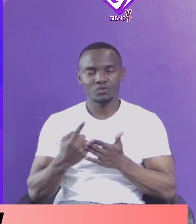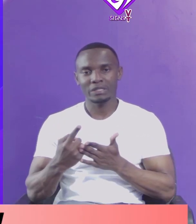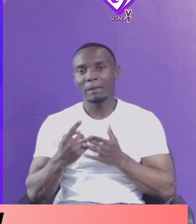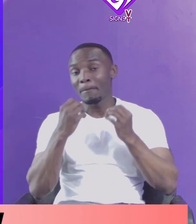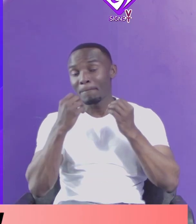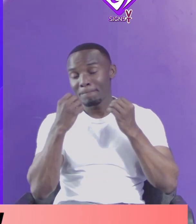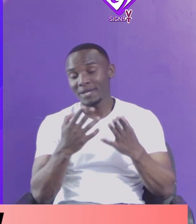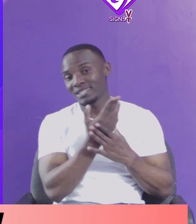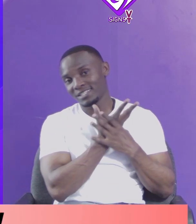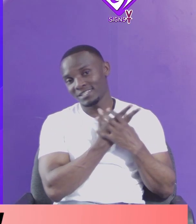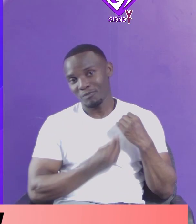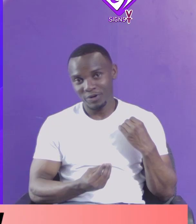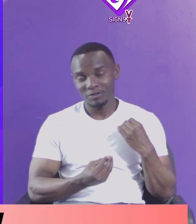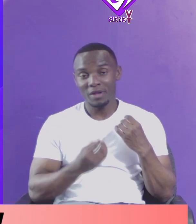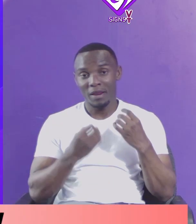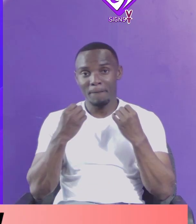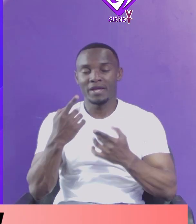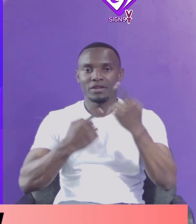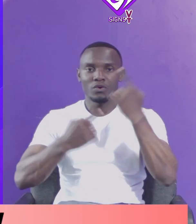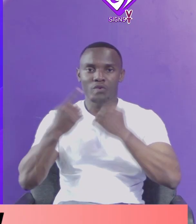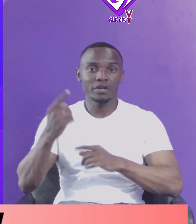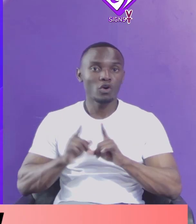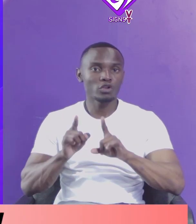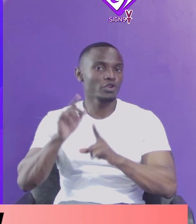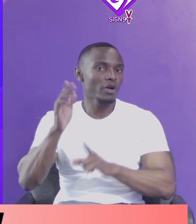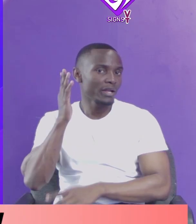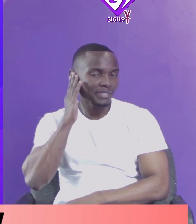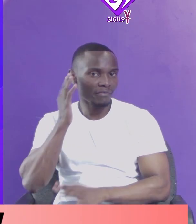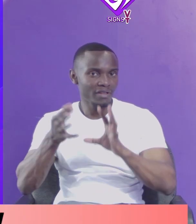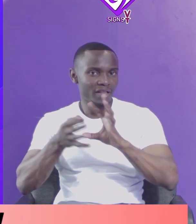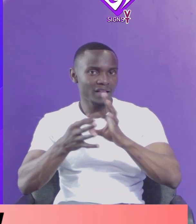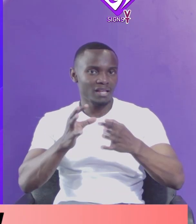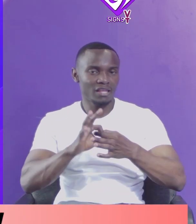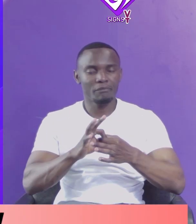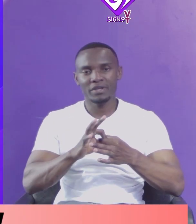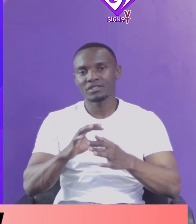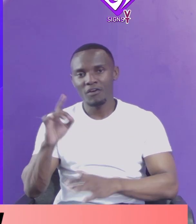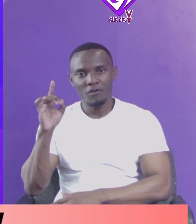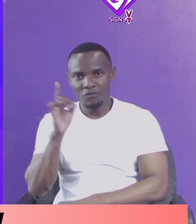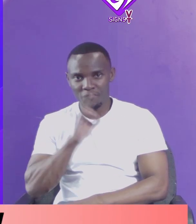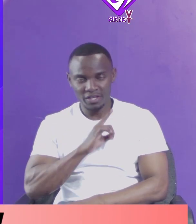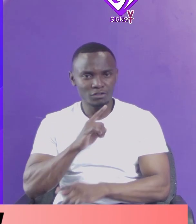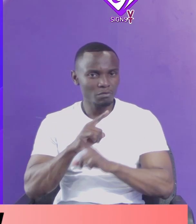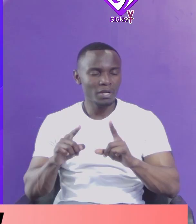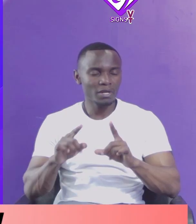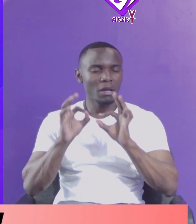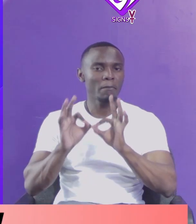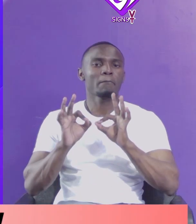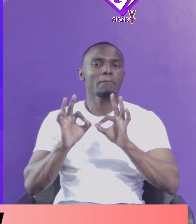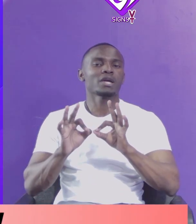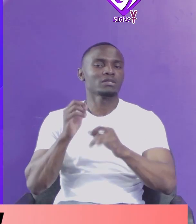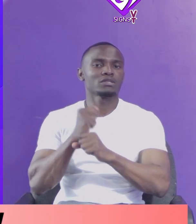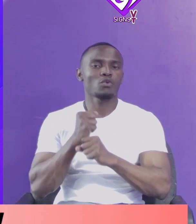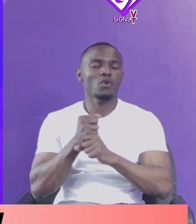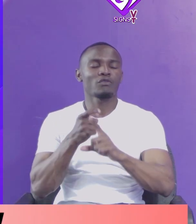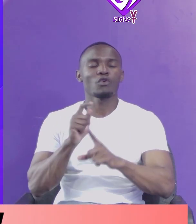disappointments, but also the Deaflympics 2025 came to an end with another sterling performance courtesy of Team Kenya, racking up a